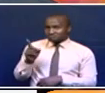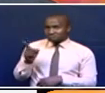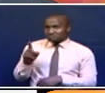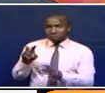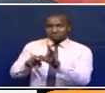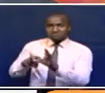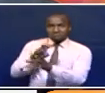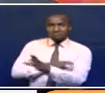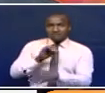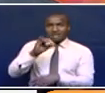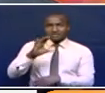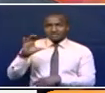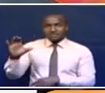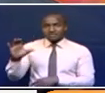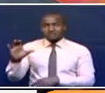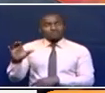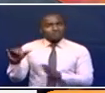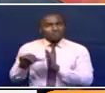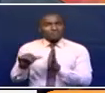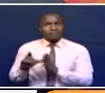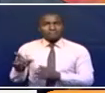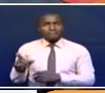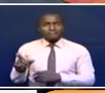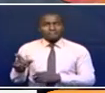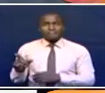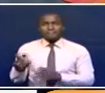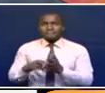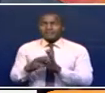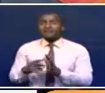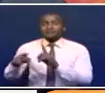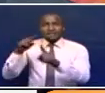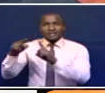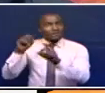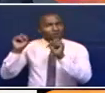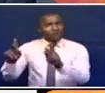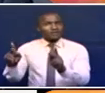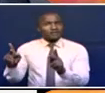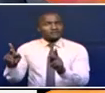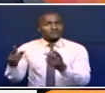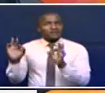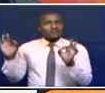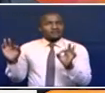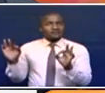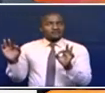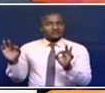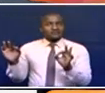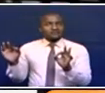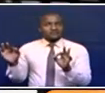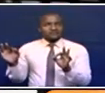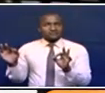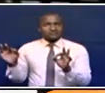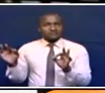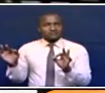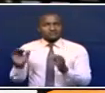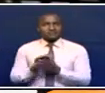get out of the ICC, what are we saying? We are saying yes to killing each other and getting away with it. Yeah. Does it bother? Yeah. Does it? It